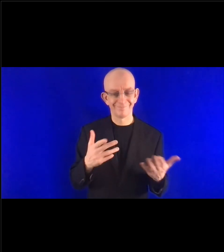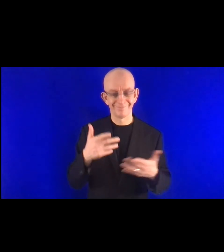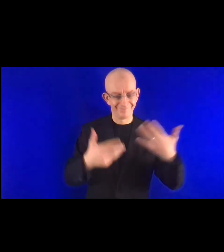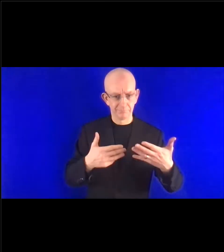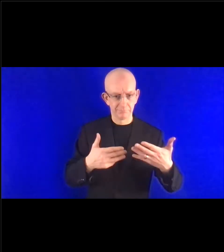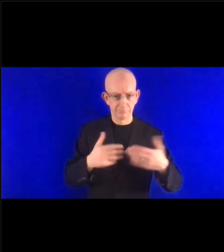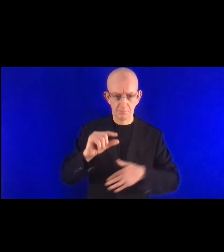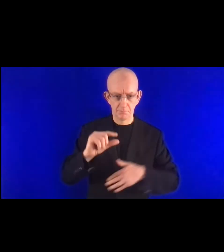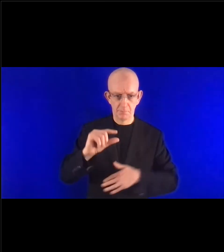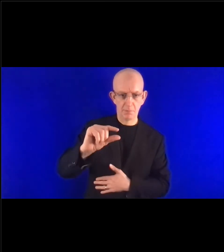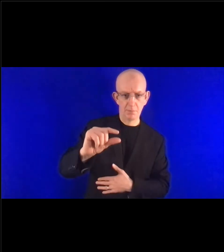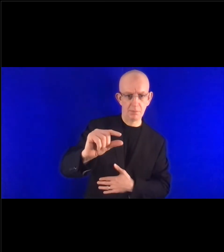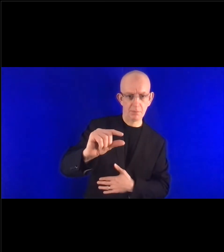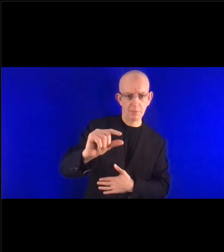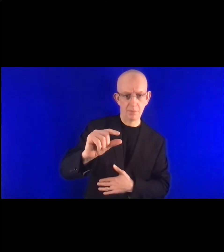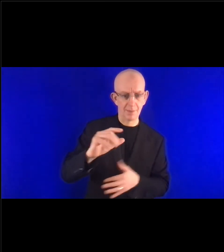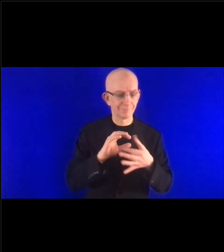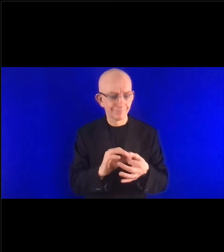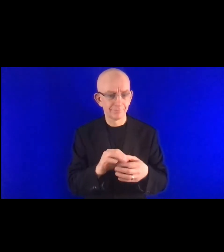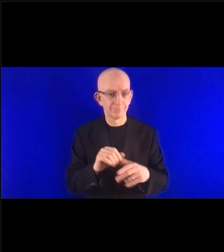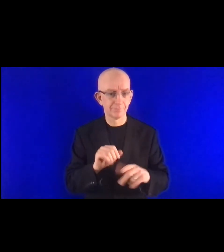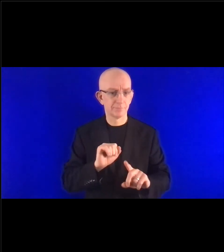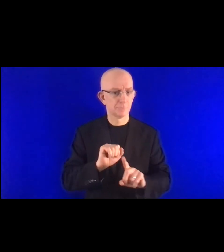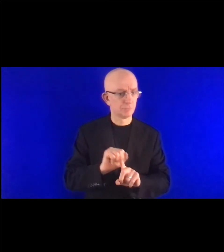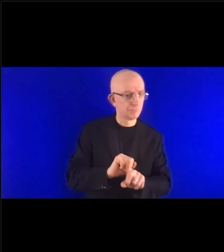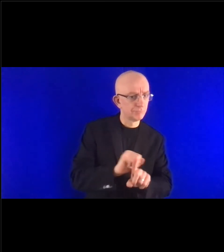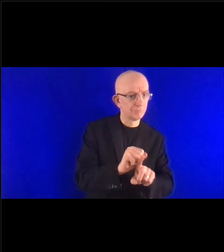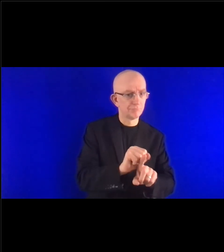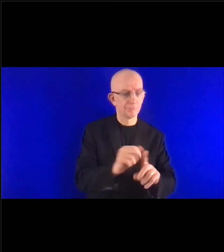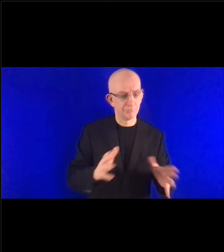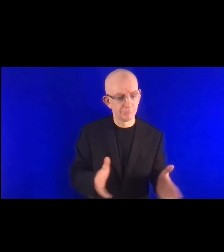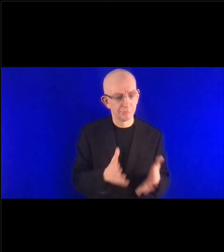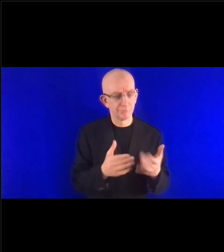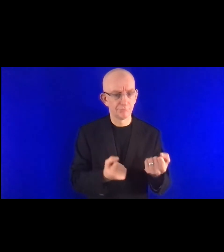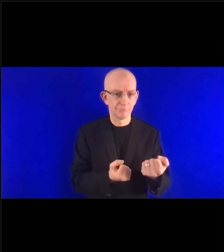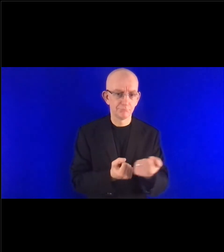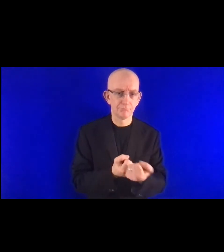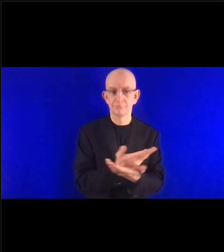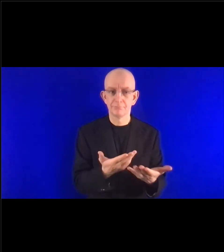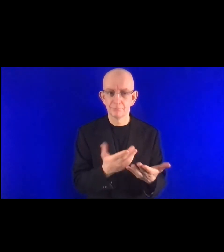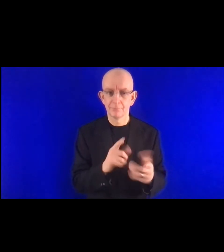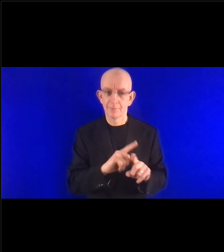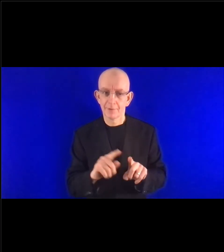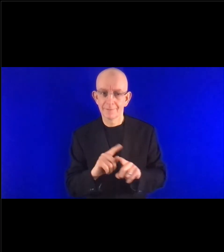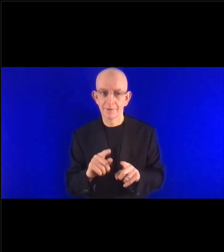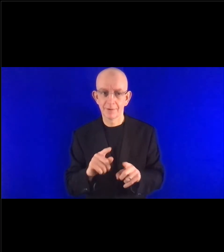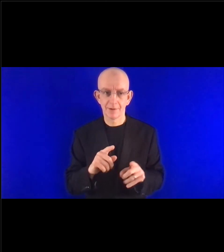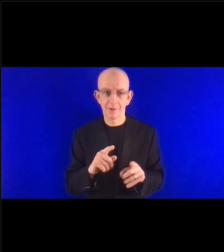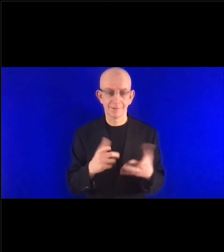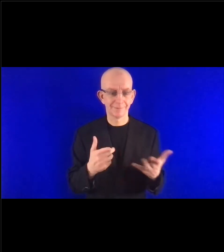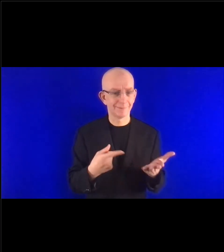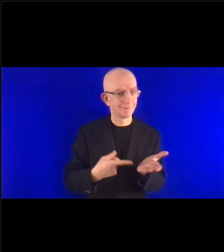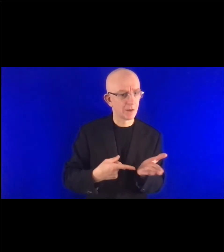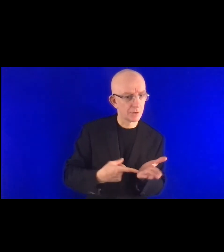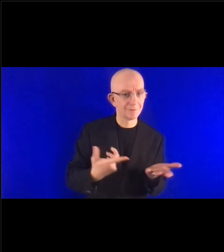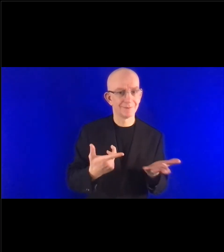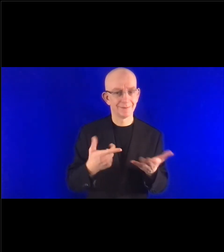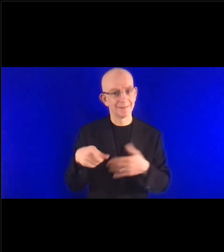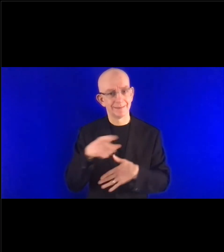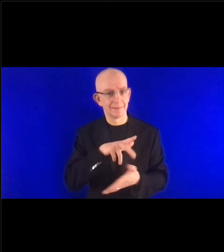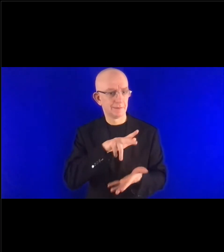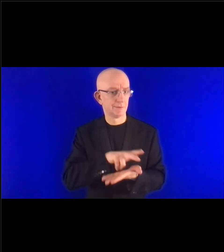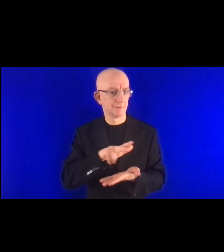making. For many years, rehabilitation data has not been collected in Uganda. Not